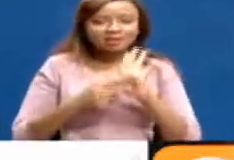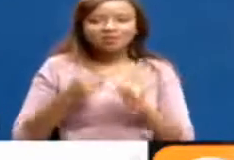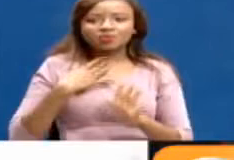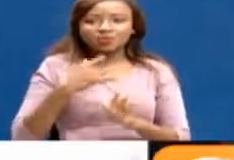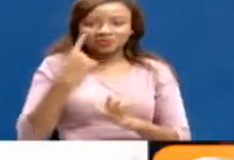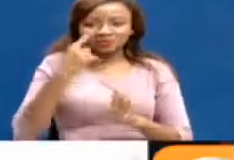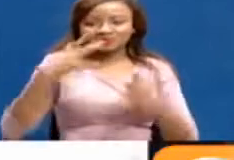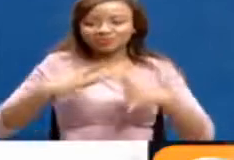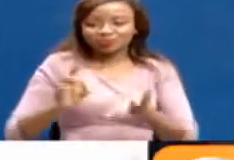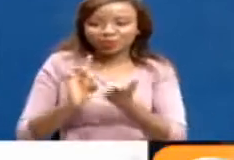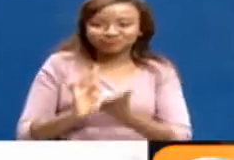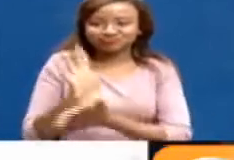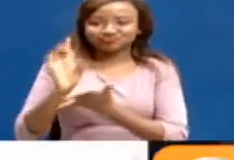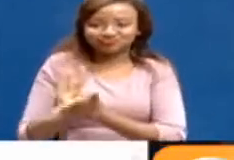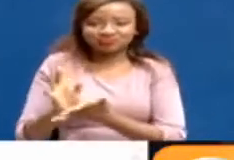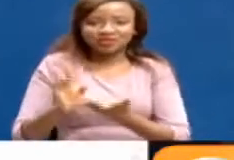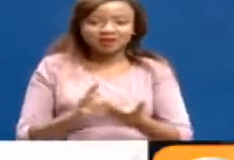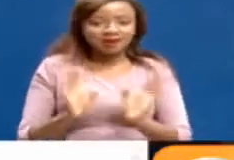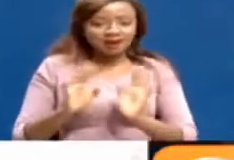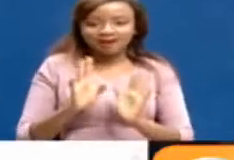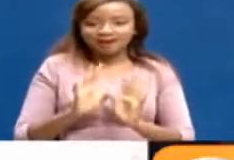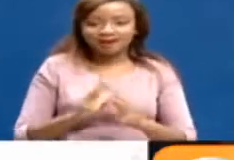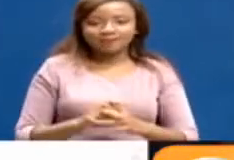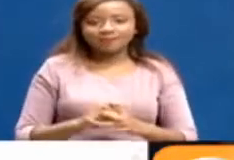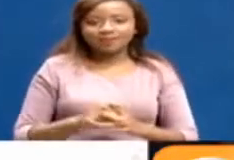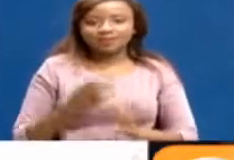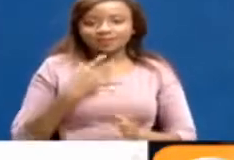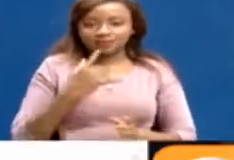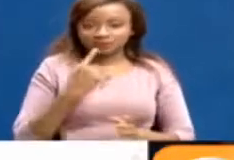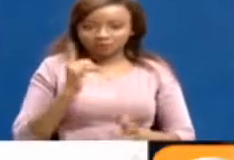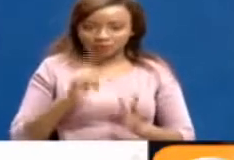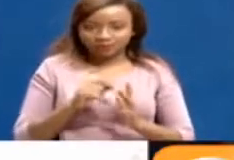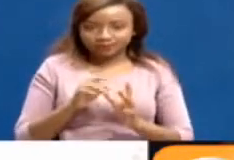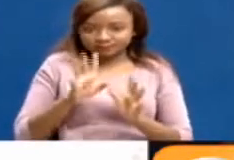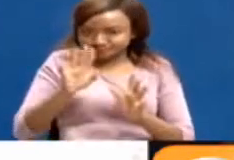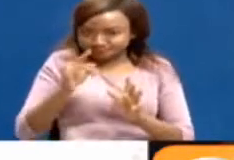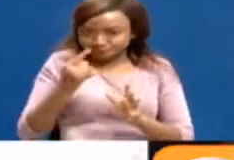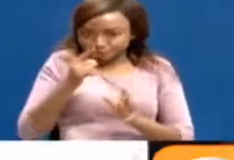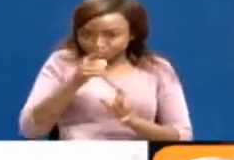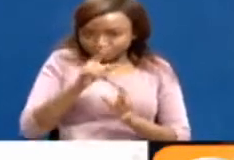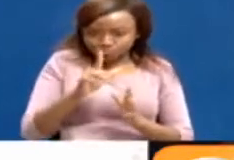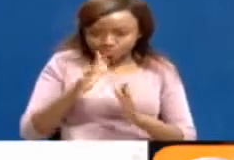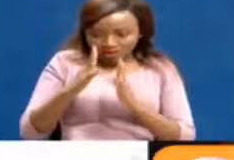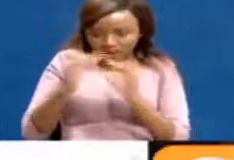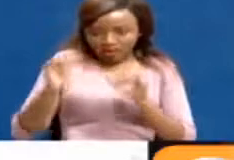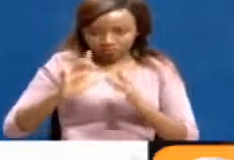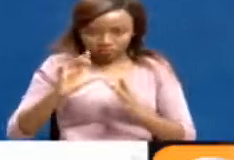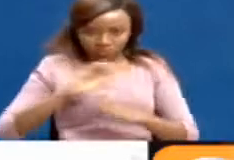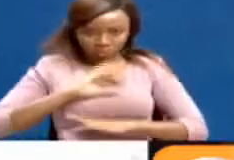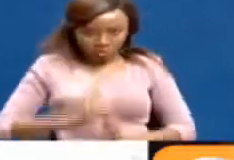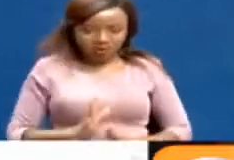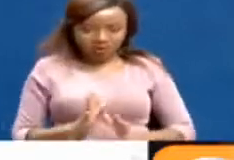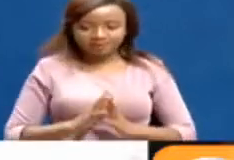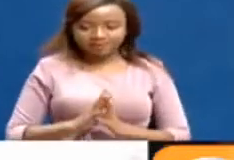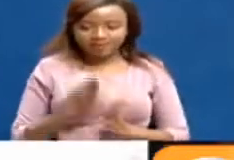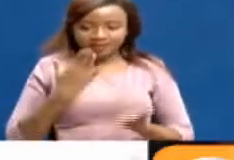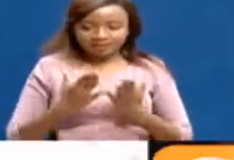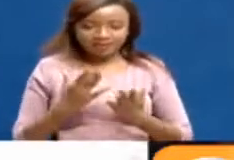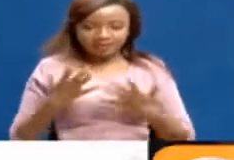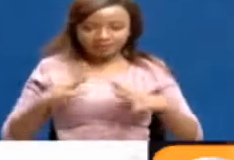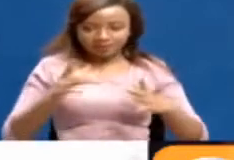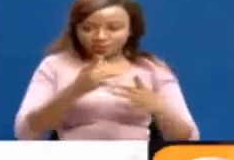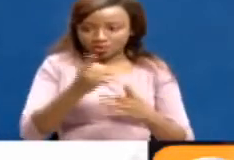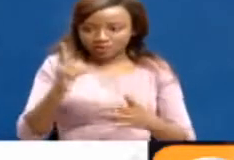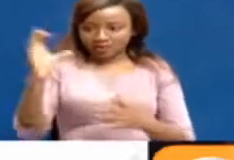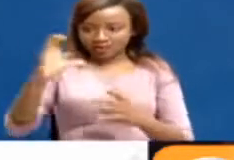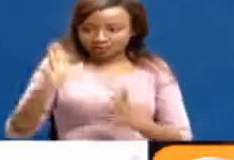people coming in between agents, etc. But we want to say, look, if you're a landlord, and for instance, you've given some relief for a period of time,